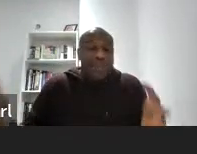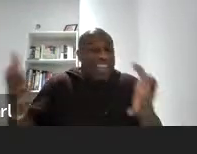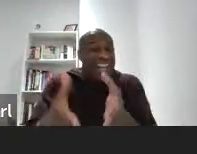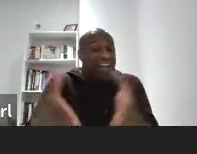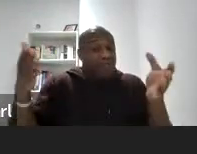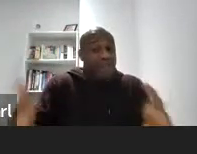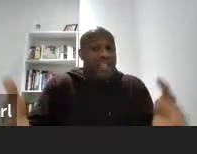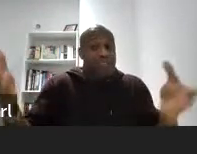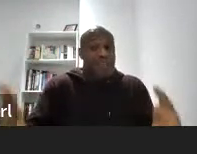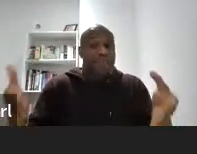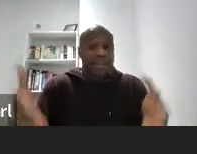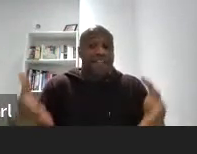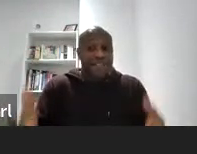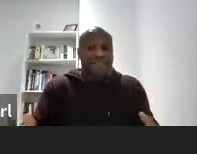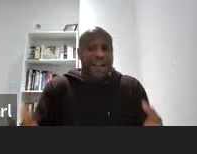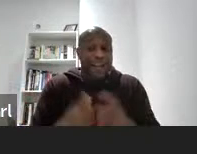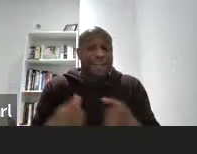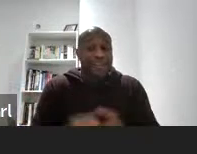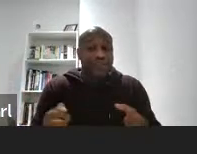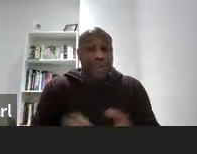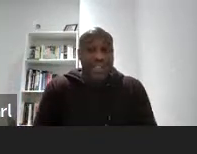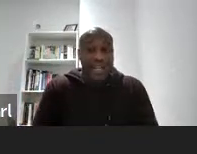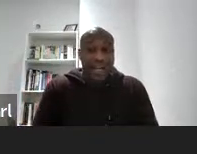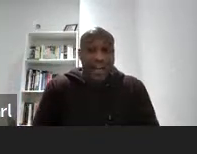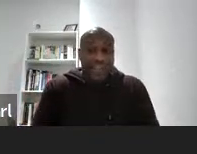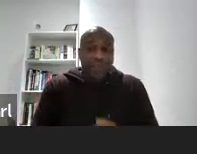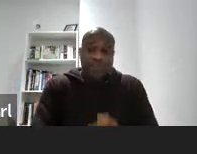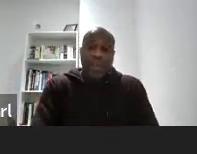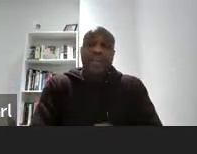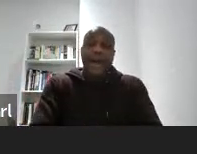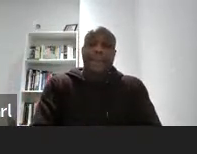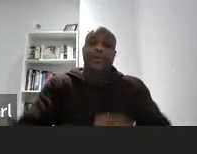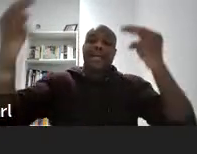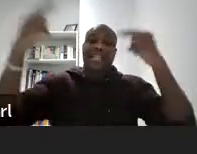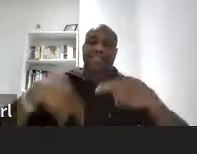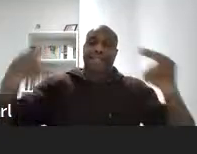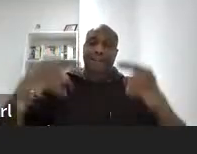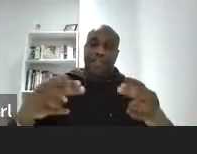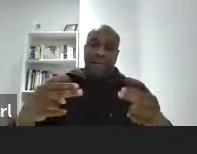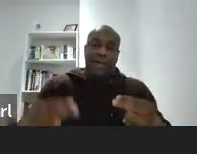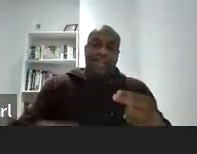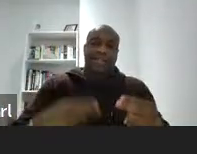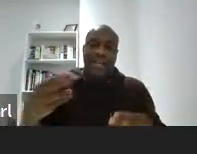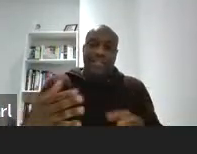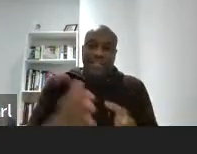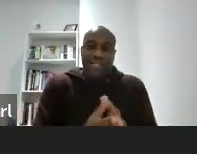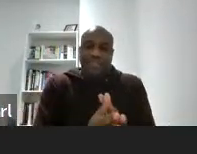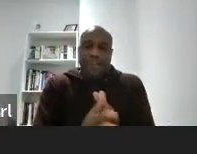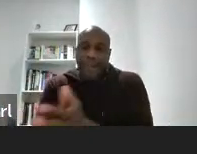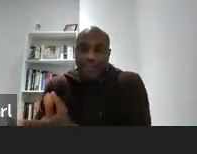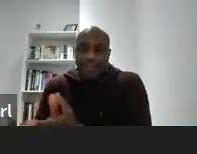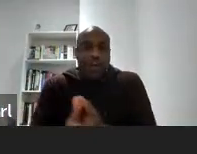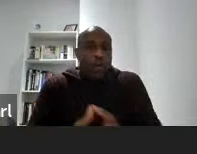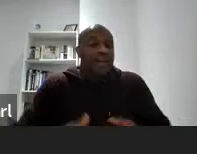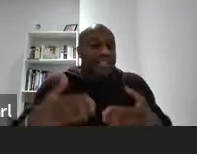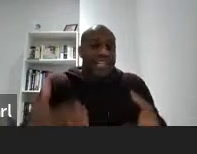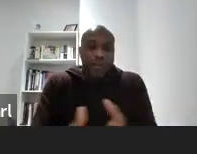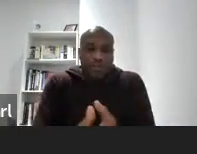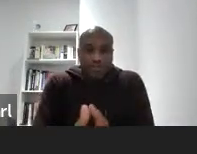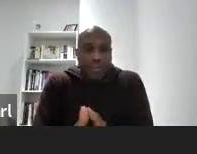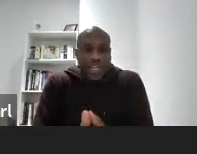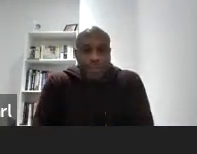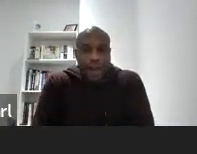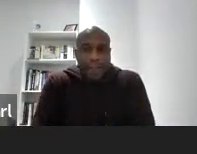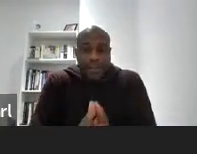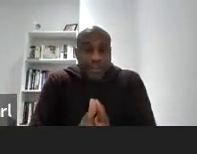screens, you can get really great positive feedback about your idea that will then help you iterate further to then start to maybe pivot or continue